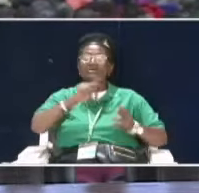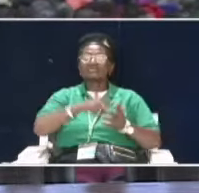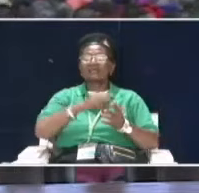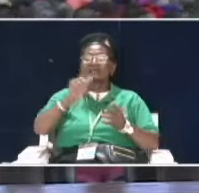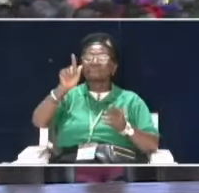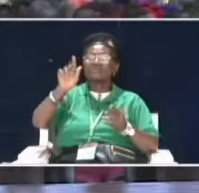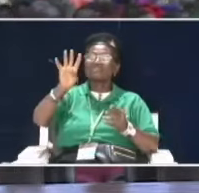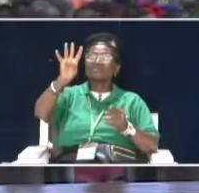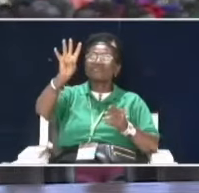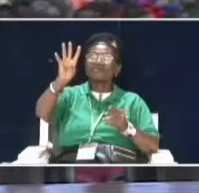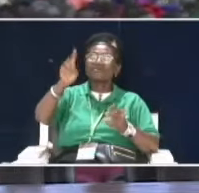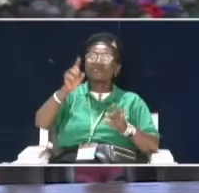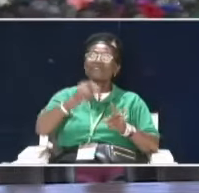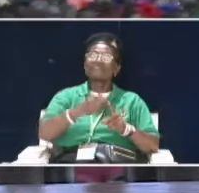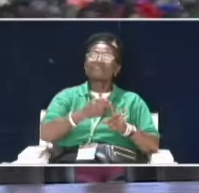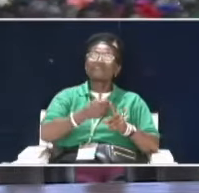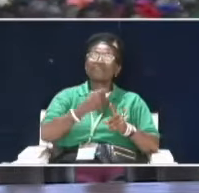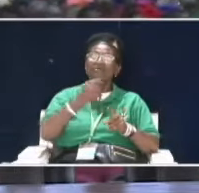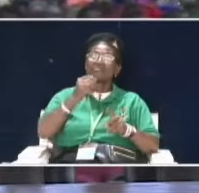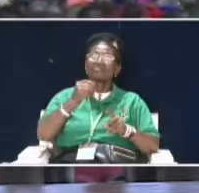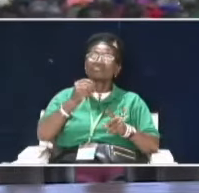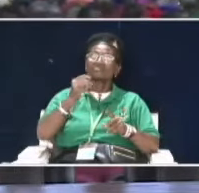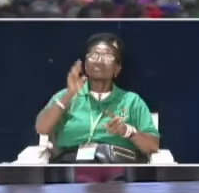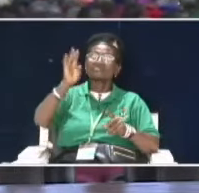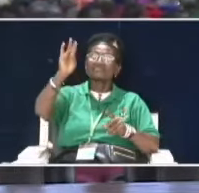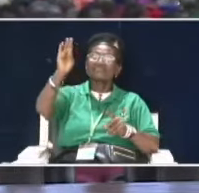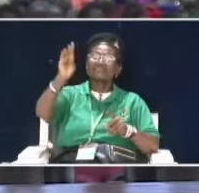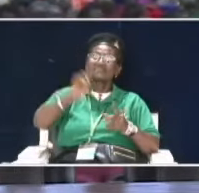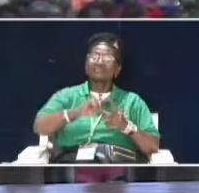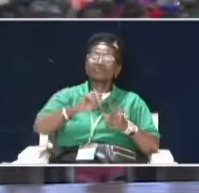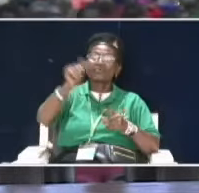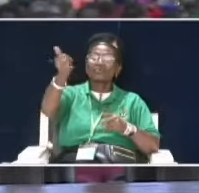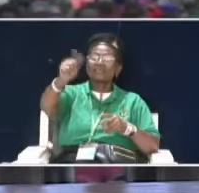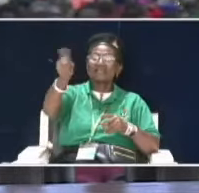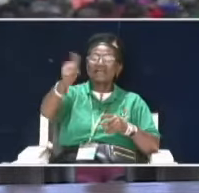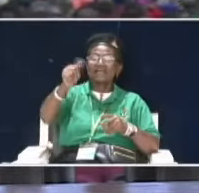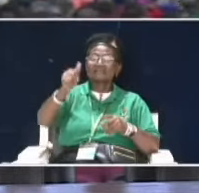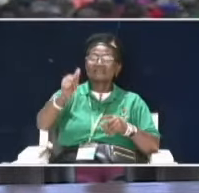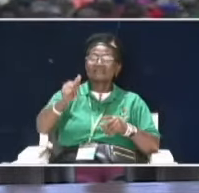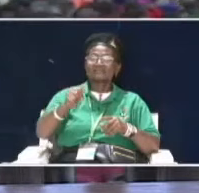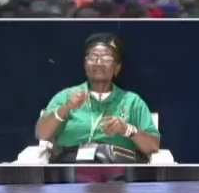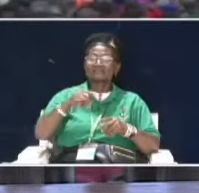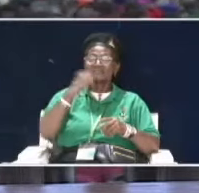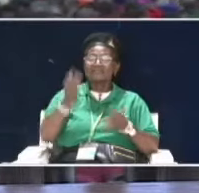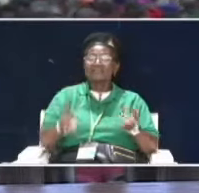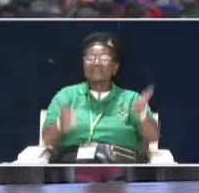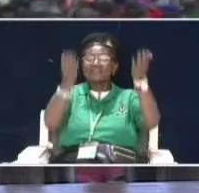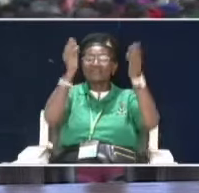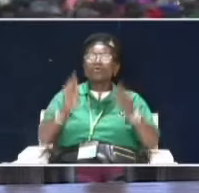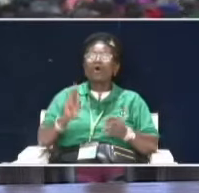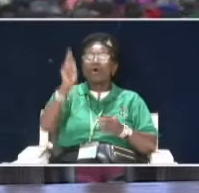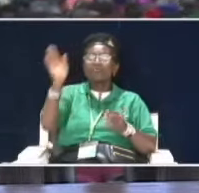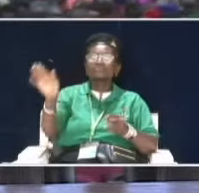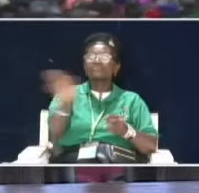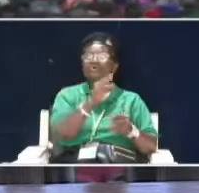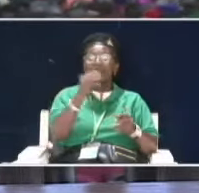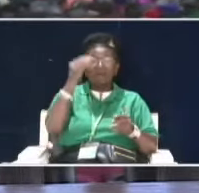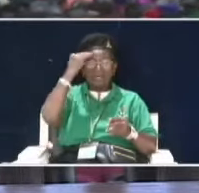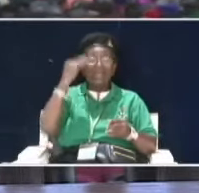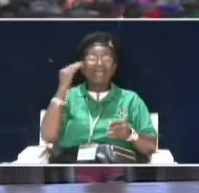to 10. Psalm 24, 7 to 10 says, "Lift up your heads, O ye